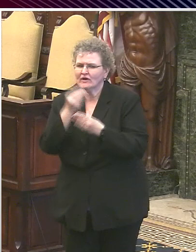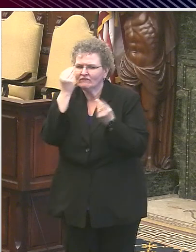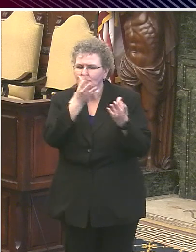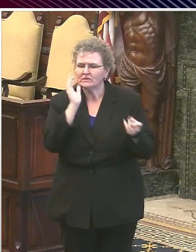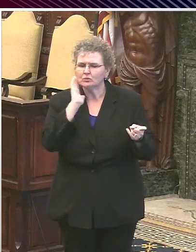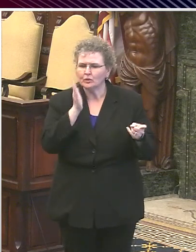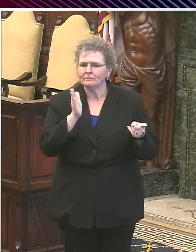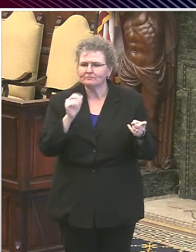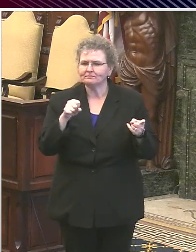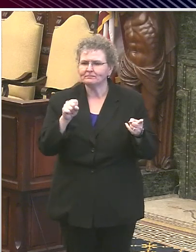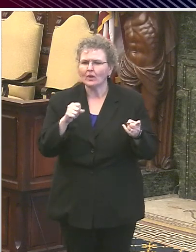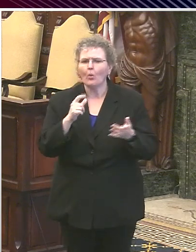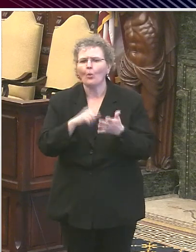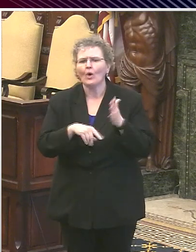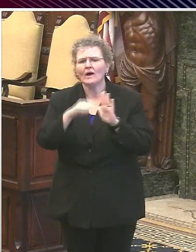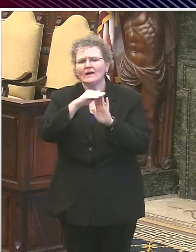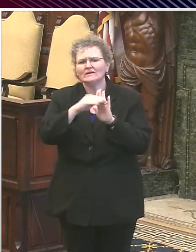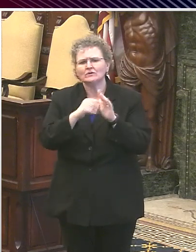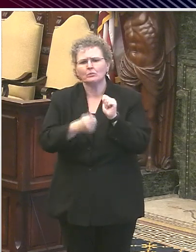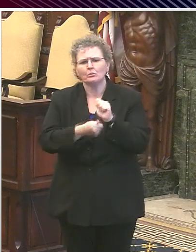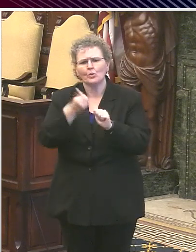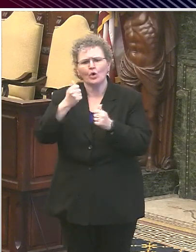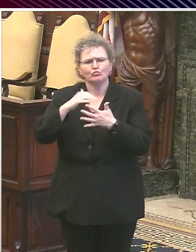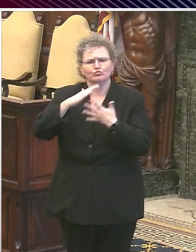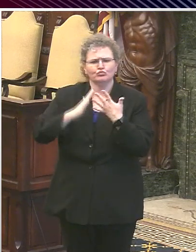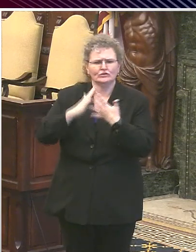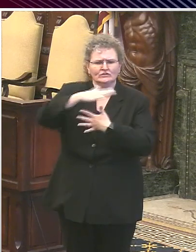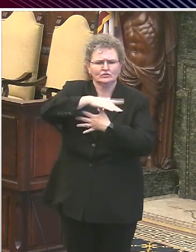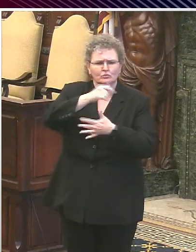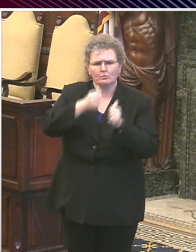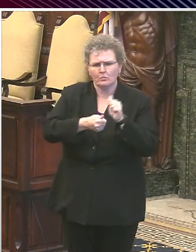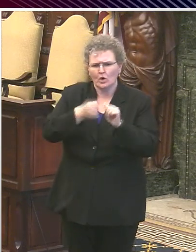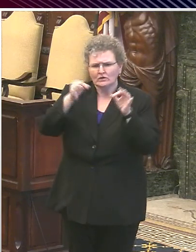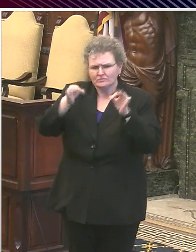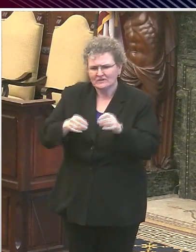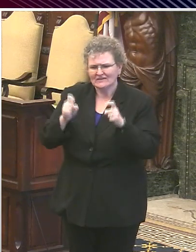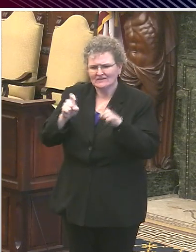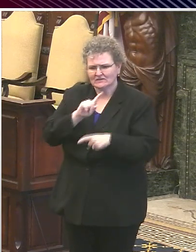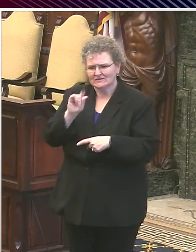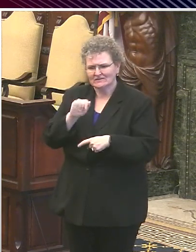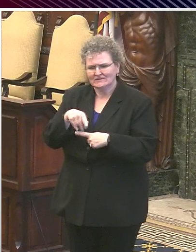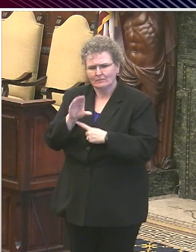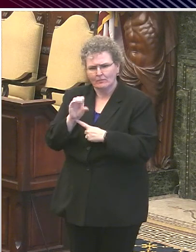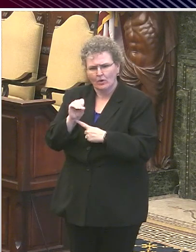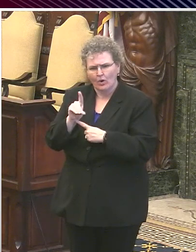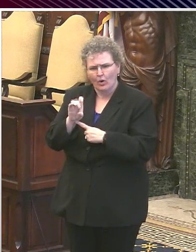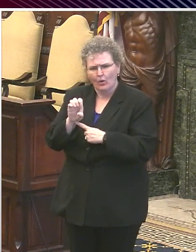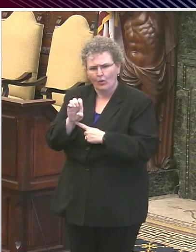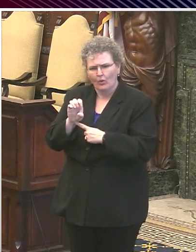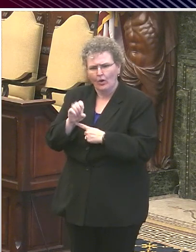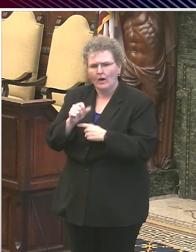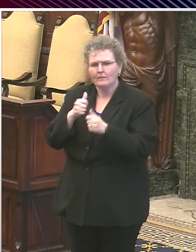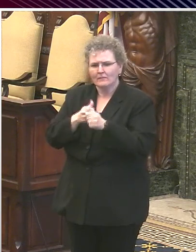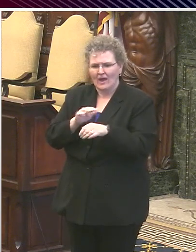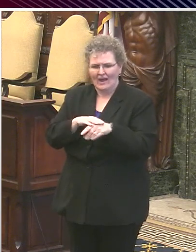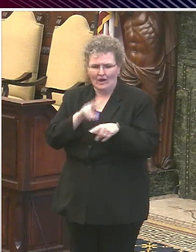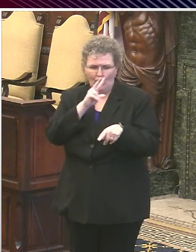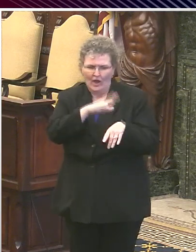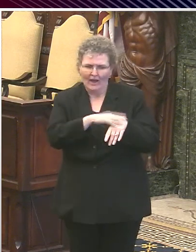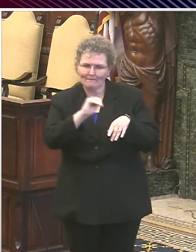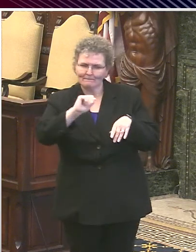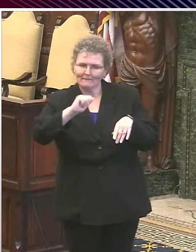what criteria are you using to determine that? Well, the map that's on our website, we put zip codes into